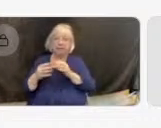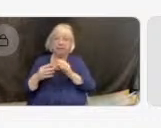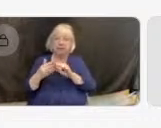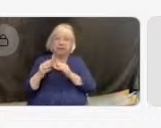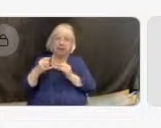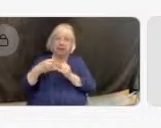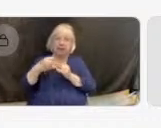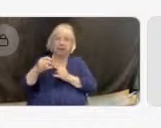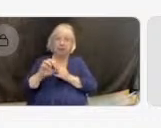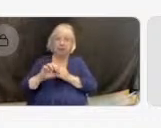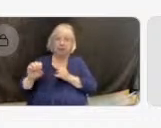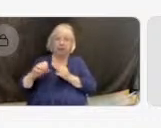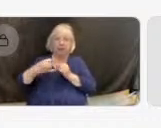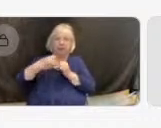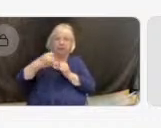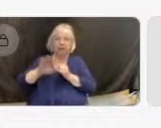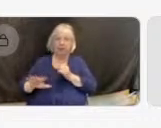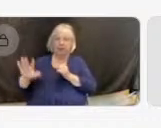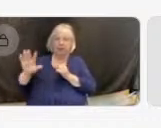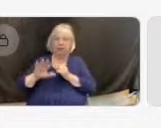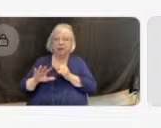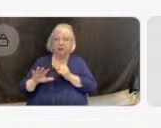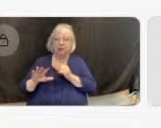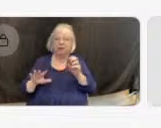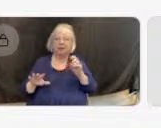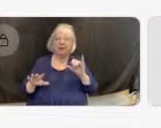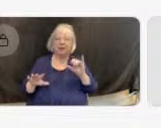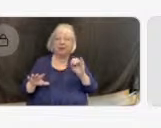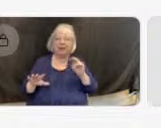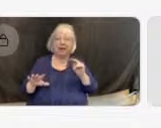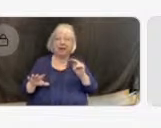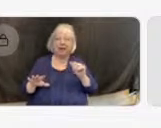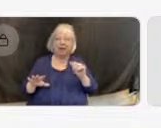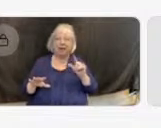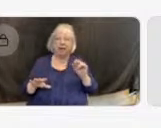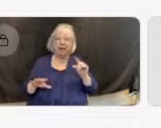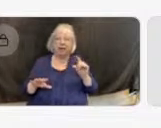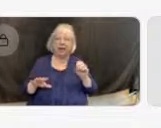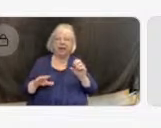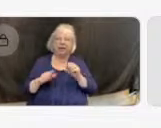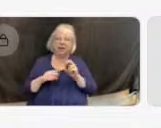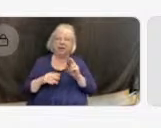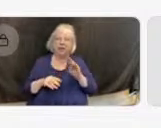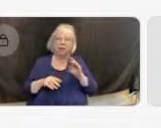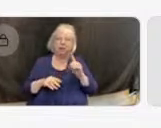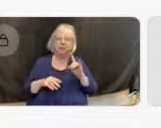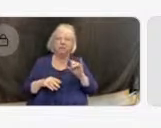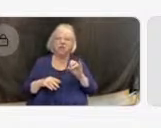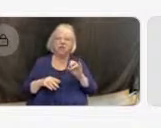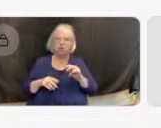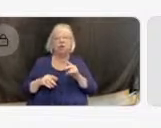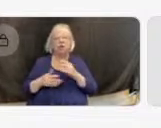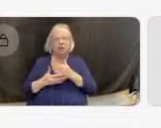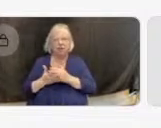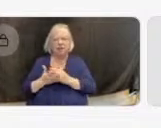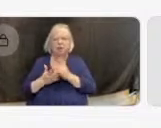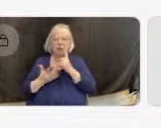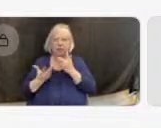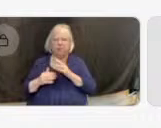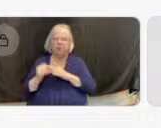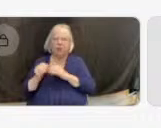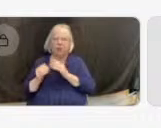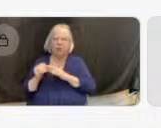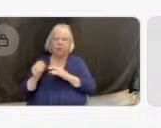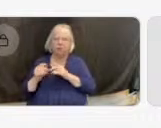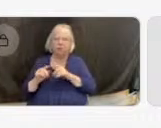to the east is the Sienna Lakes subdivision, of which a portion has been developed, as you can see on the map, but it